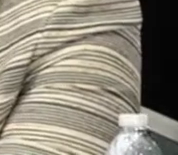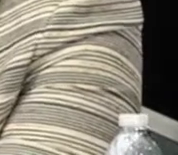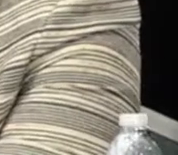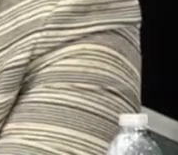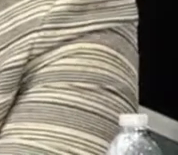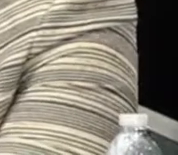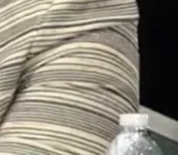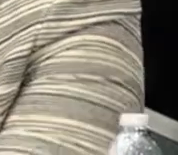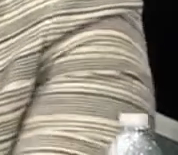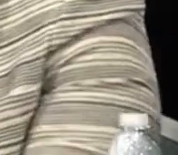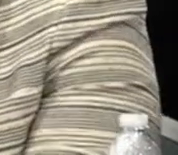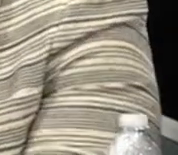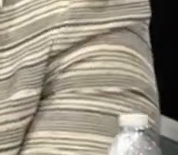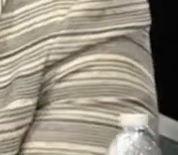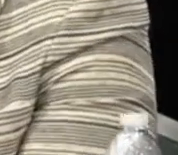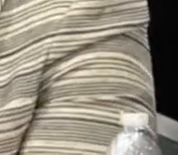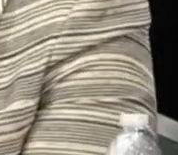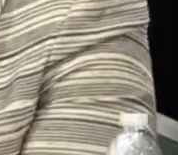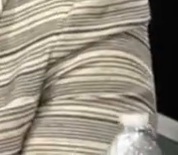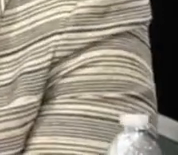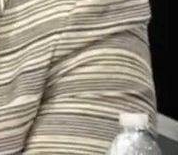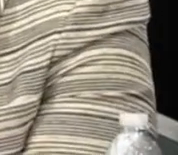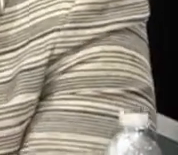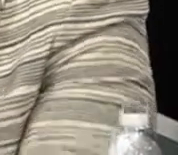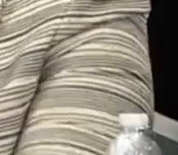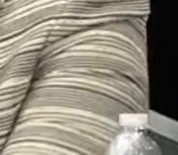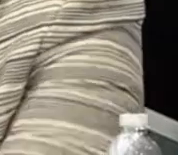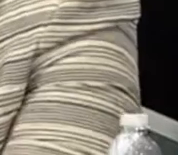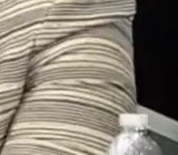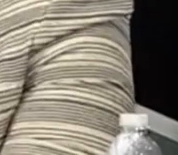talking clearly exactly where we're standing,